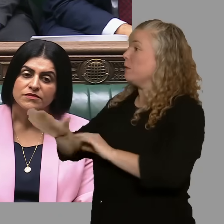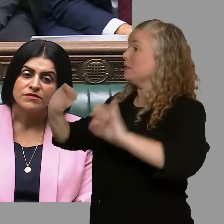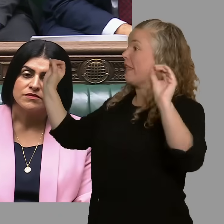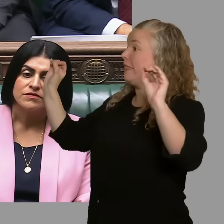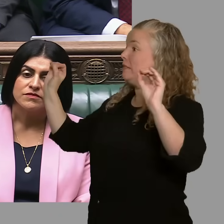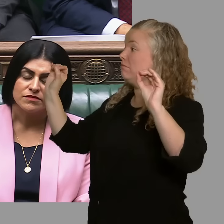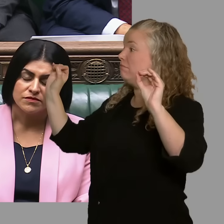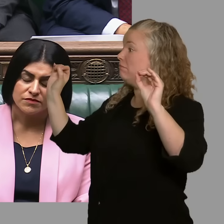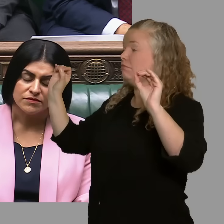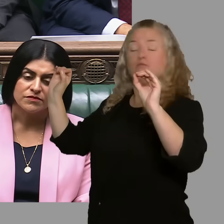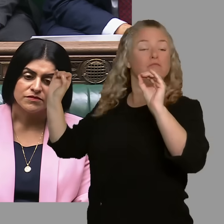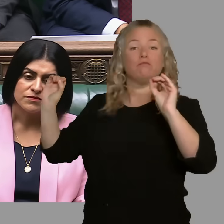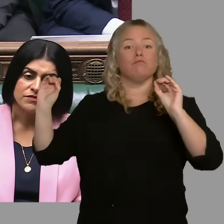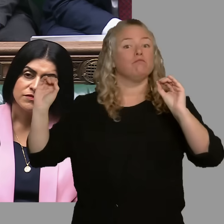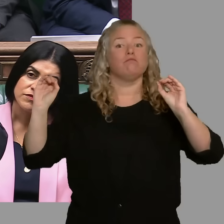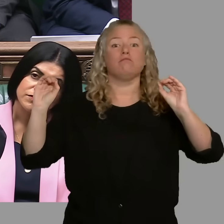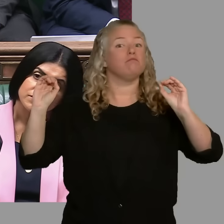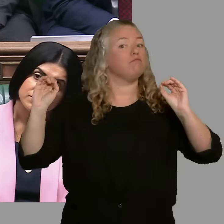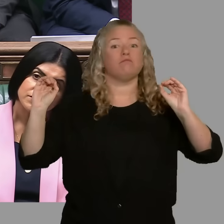can say,